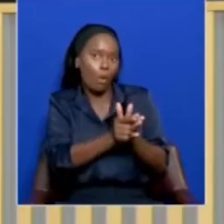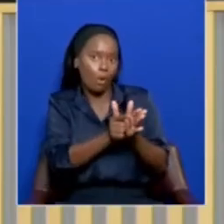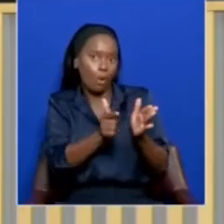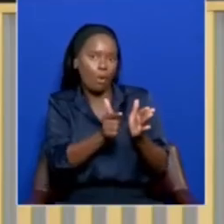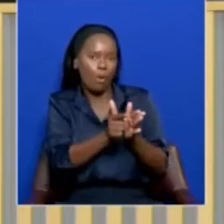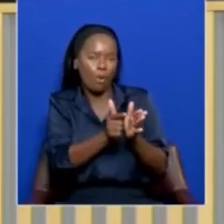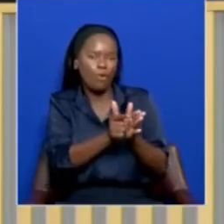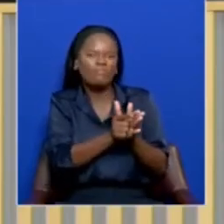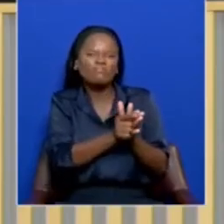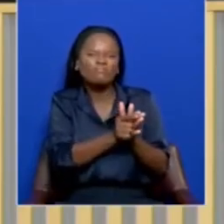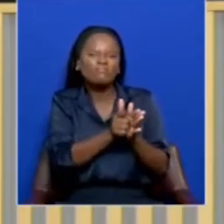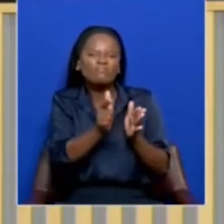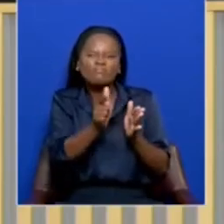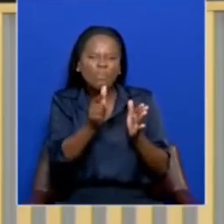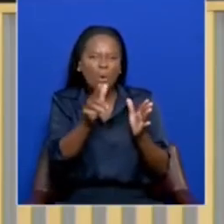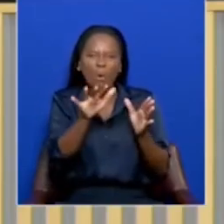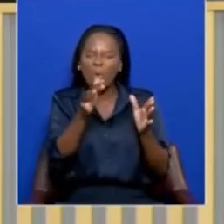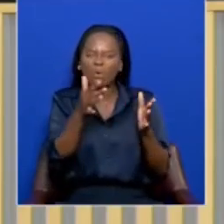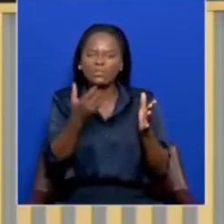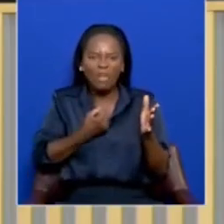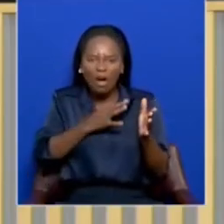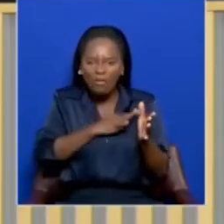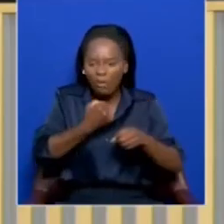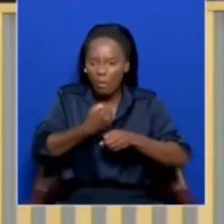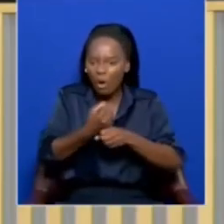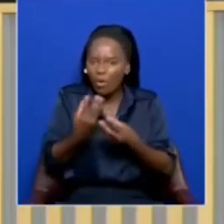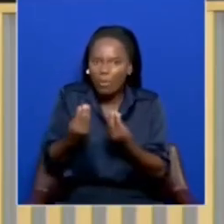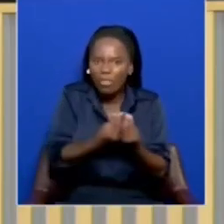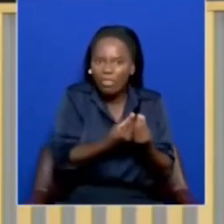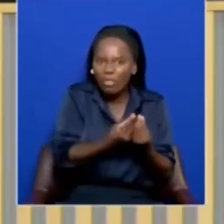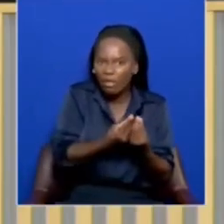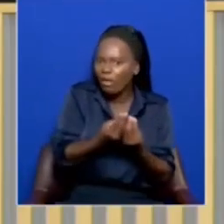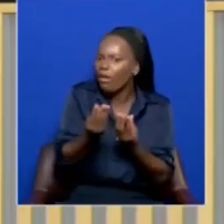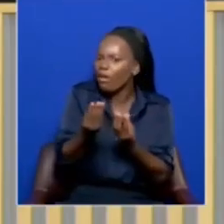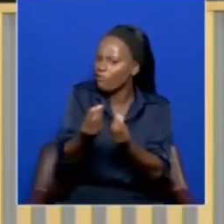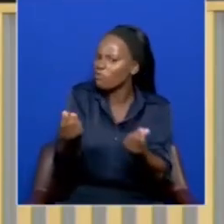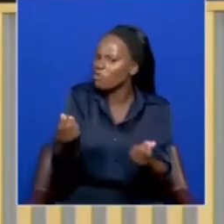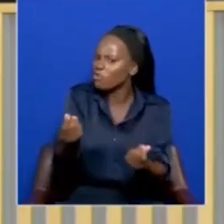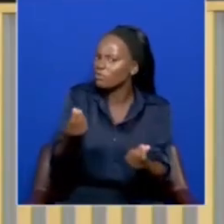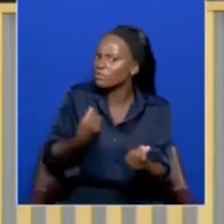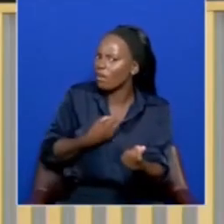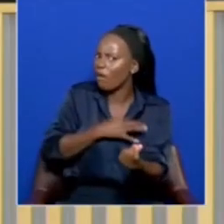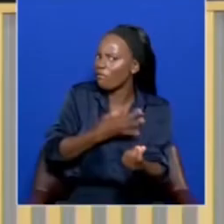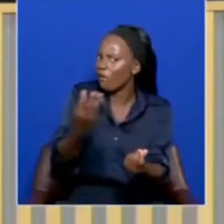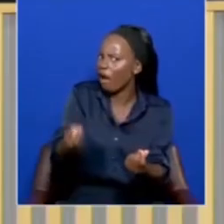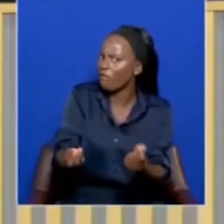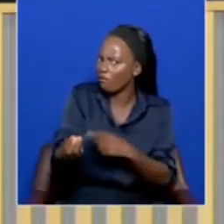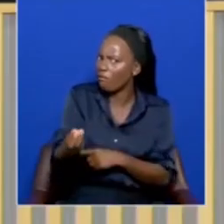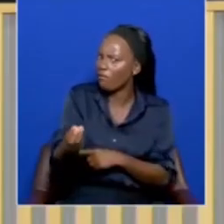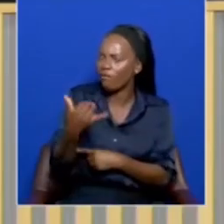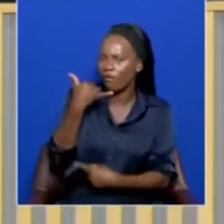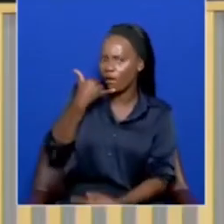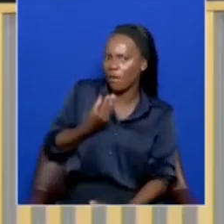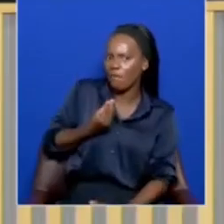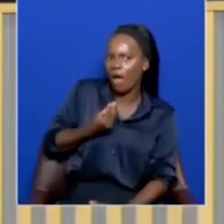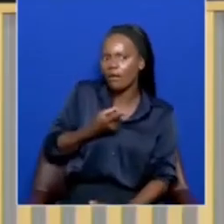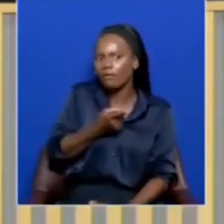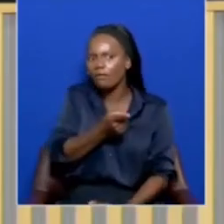and the other people who might have my number or who does have my number is the Office of the Inspector General of